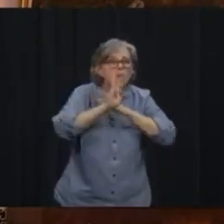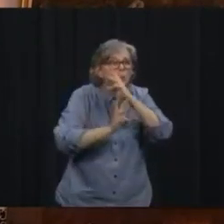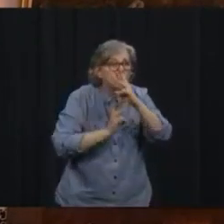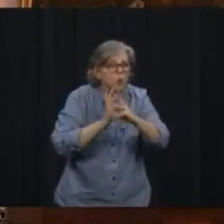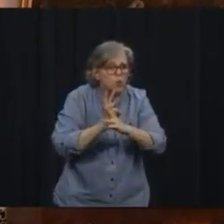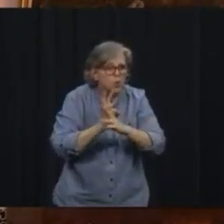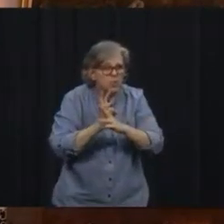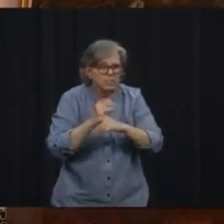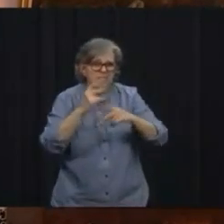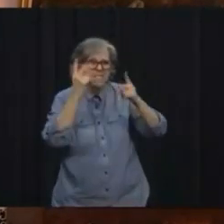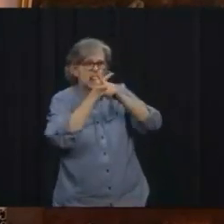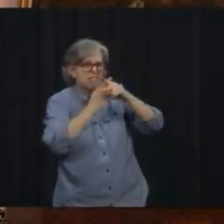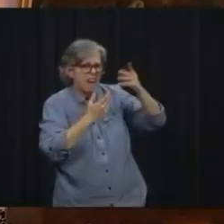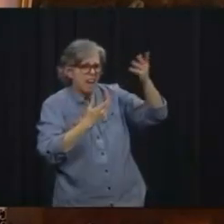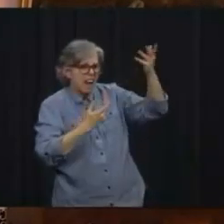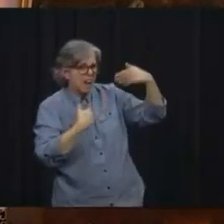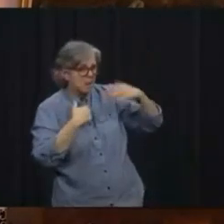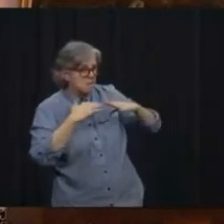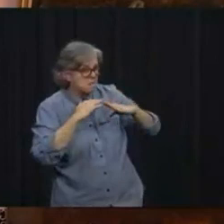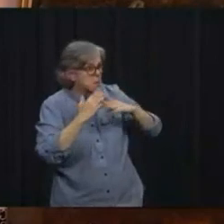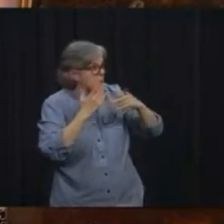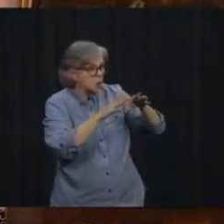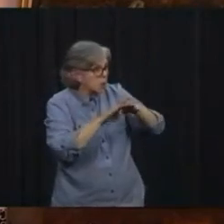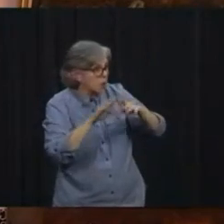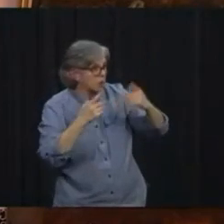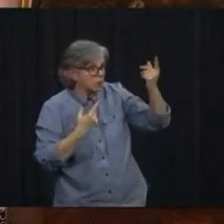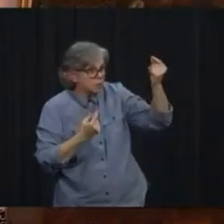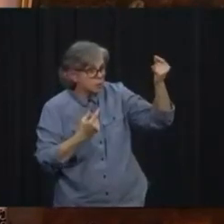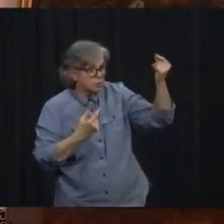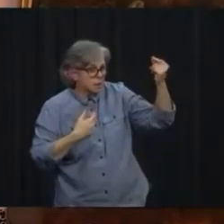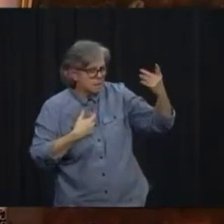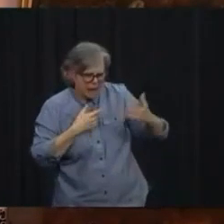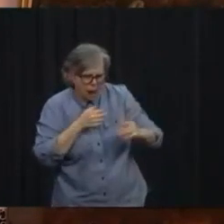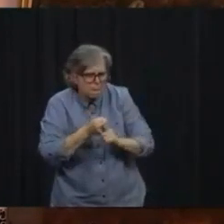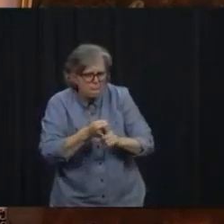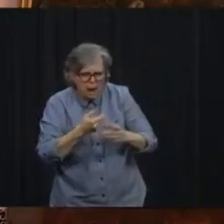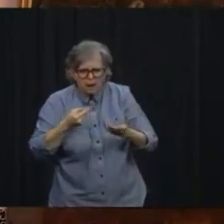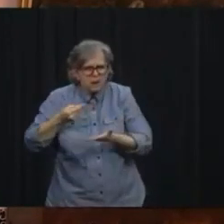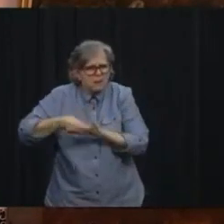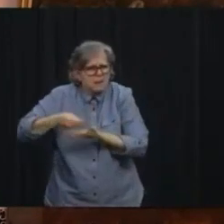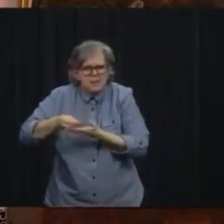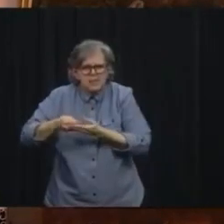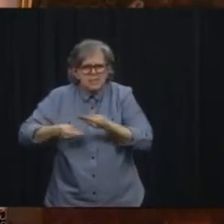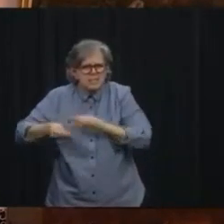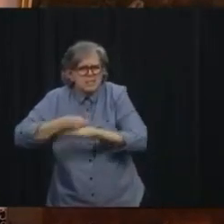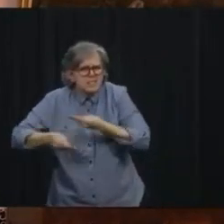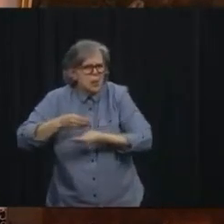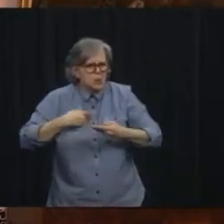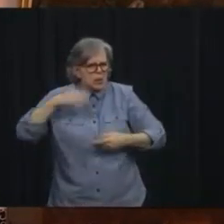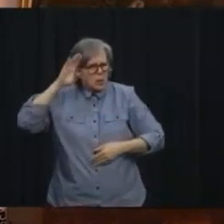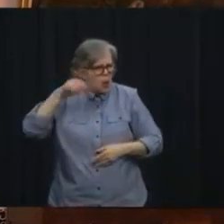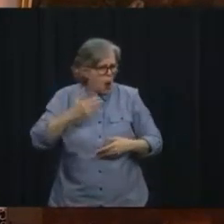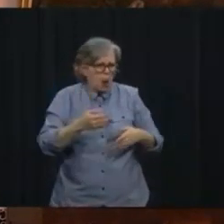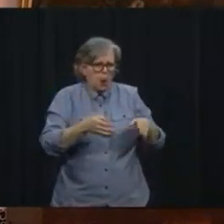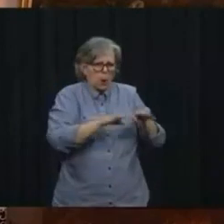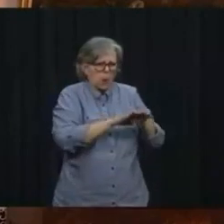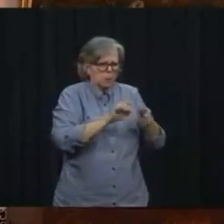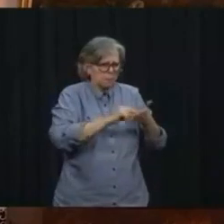their tests wisely. And then they are going even to family clusters. You need to tell the story of